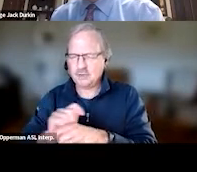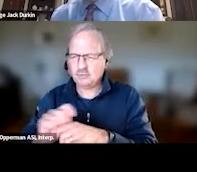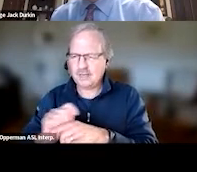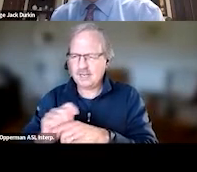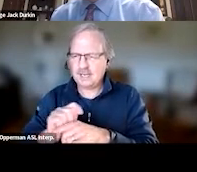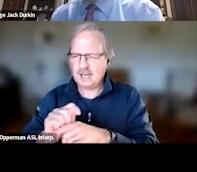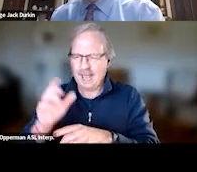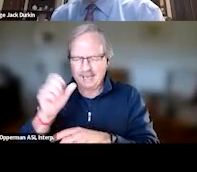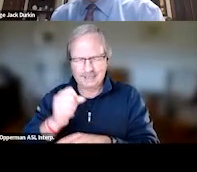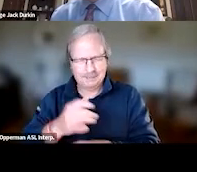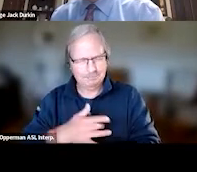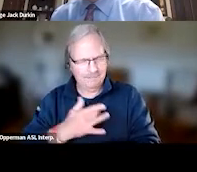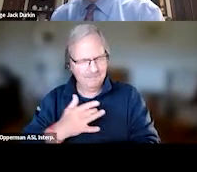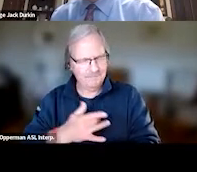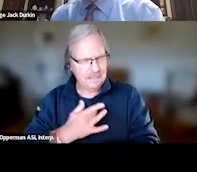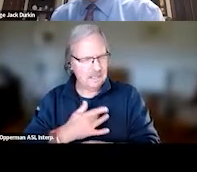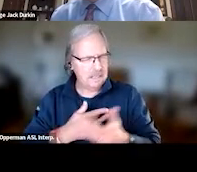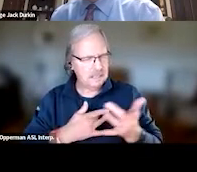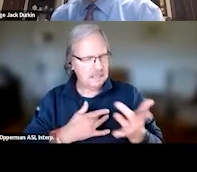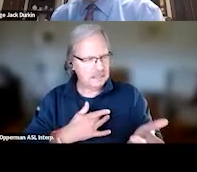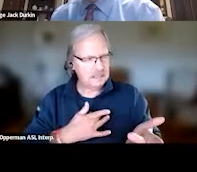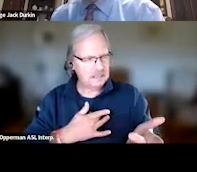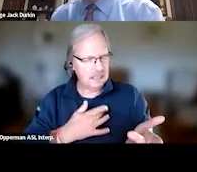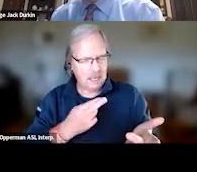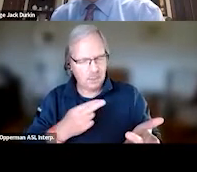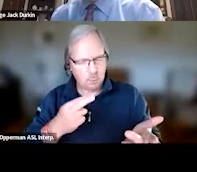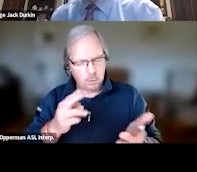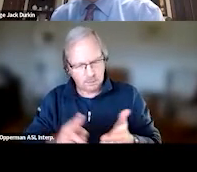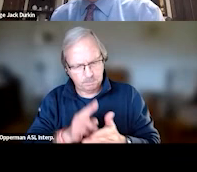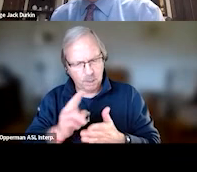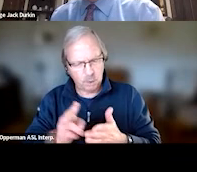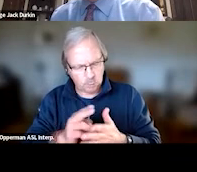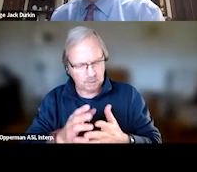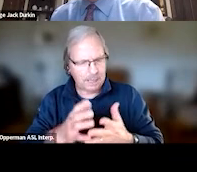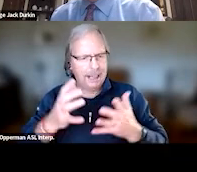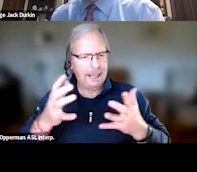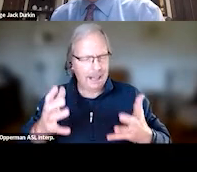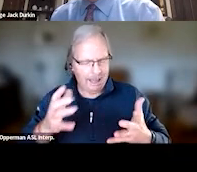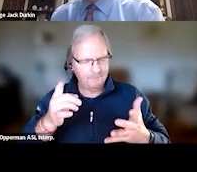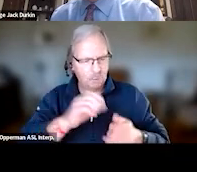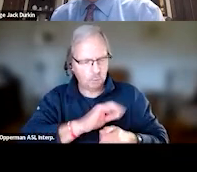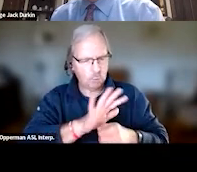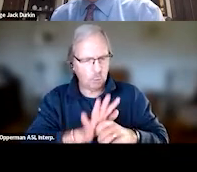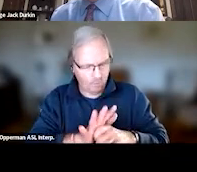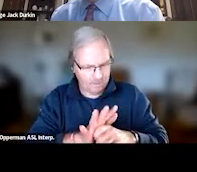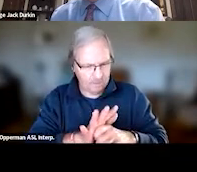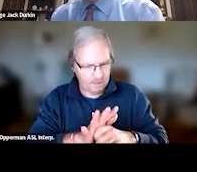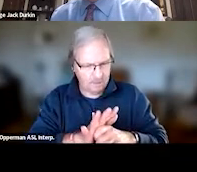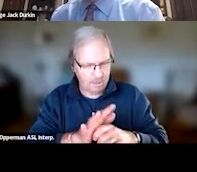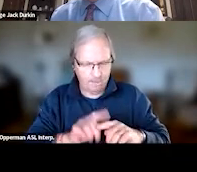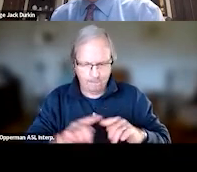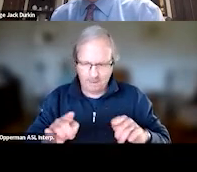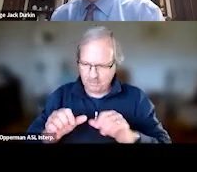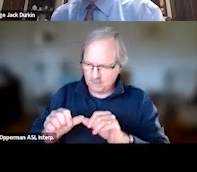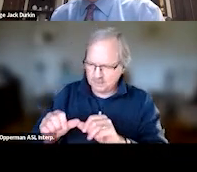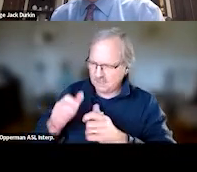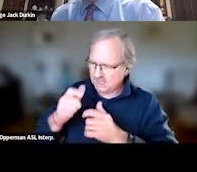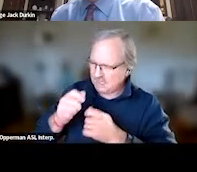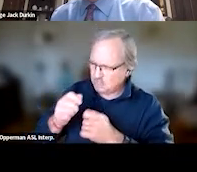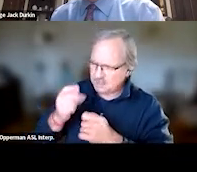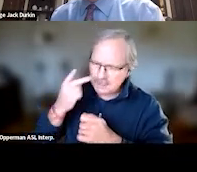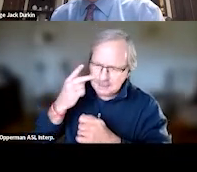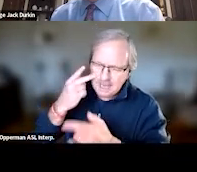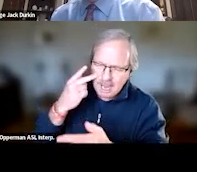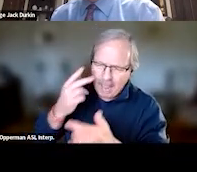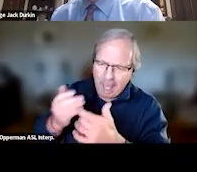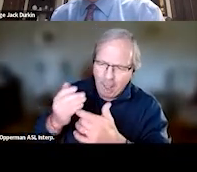sense is the resource has been utilized heavily for COVID. However, there's still interest in seeing, you know, how can we